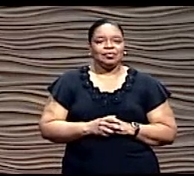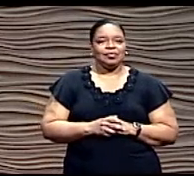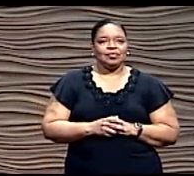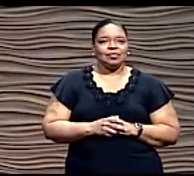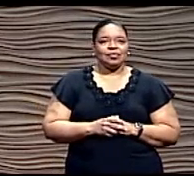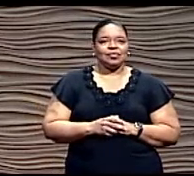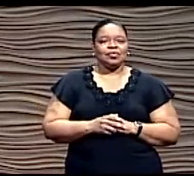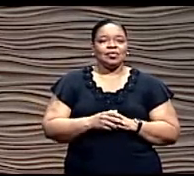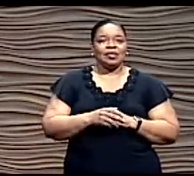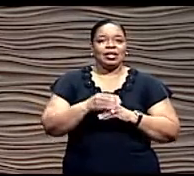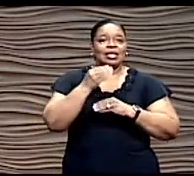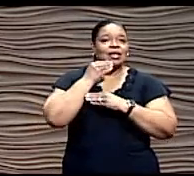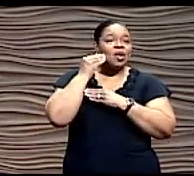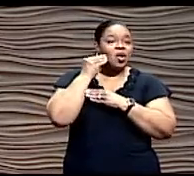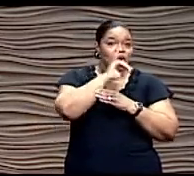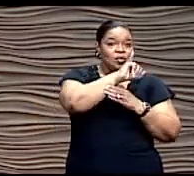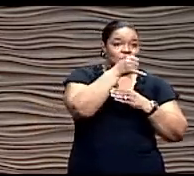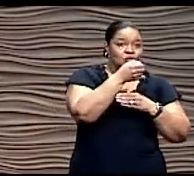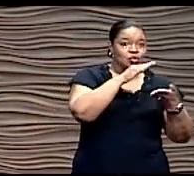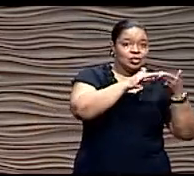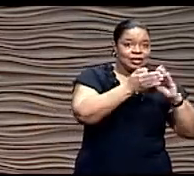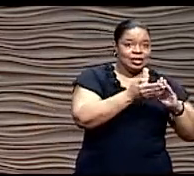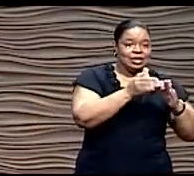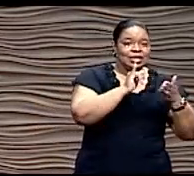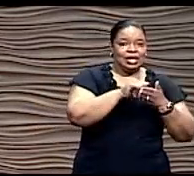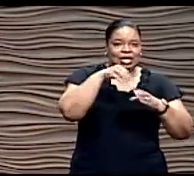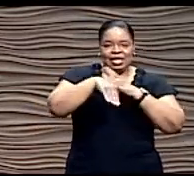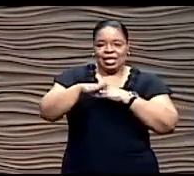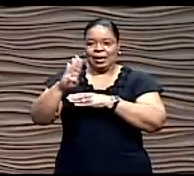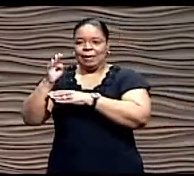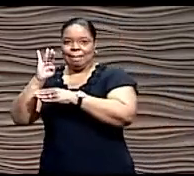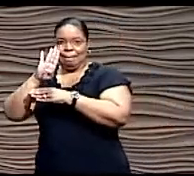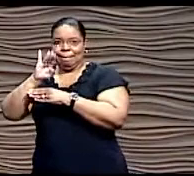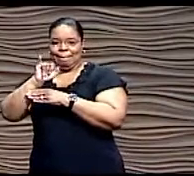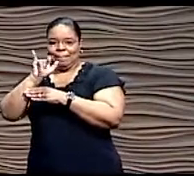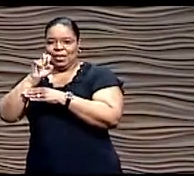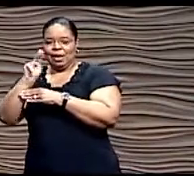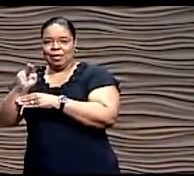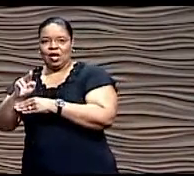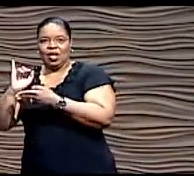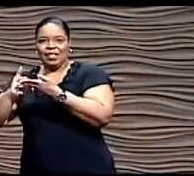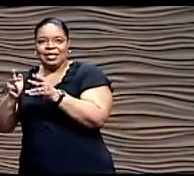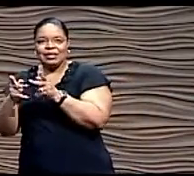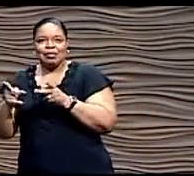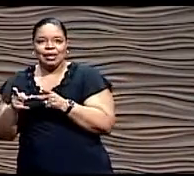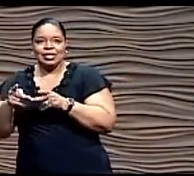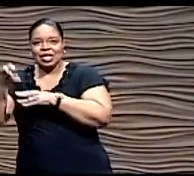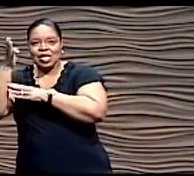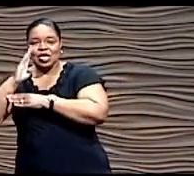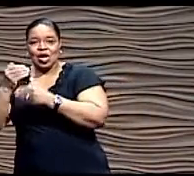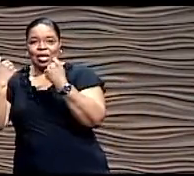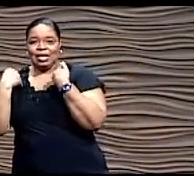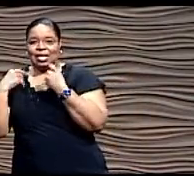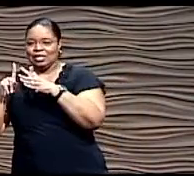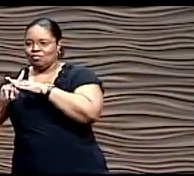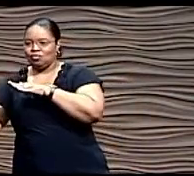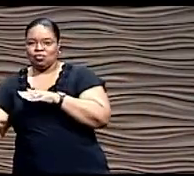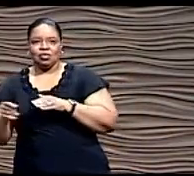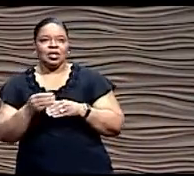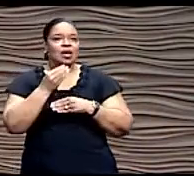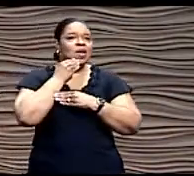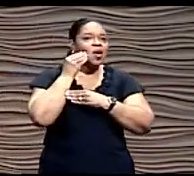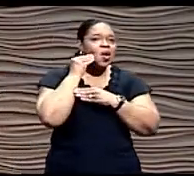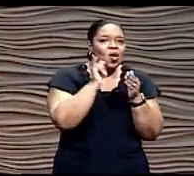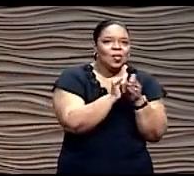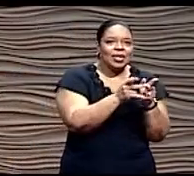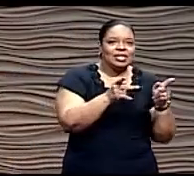At home in Jerusalem, that's where God lives. In Babylon, this is where, in quotes, God has abandoned. At home is the